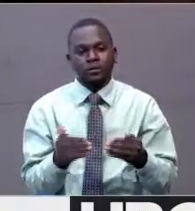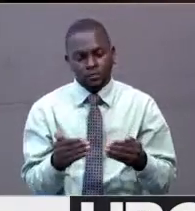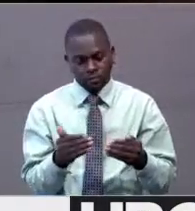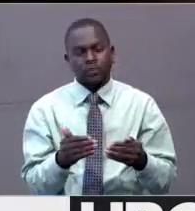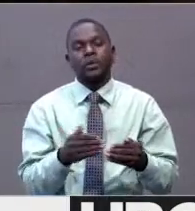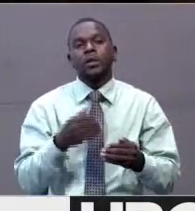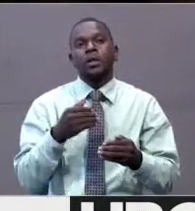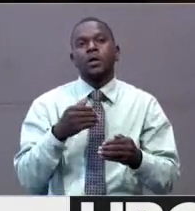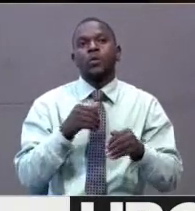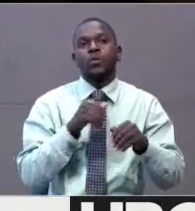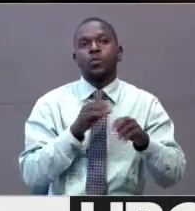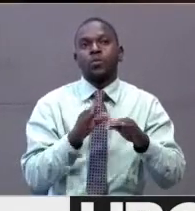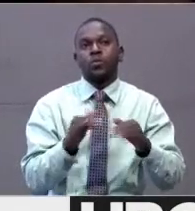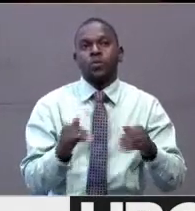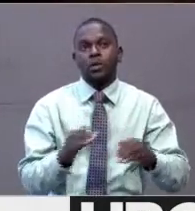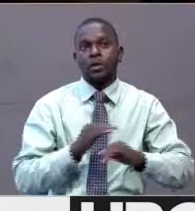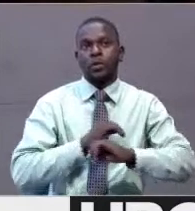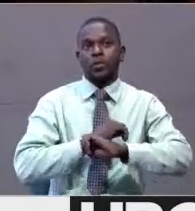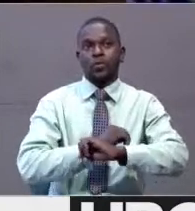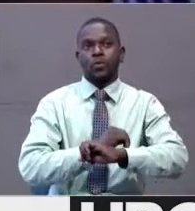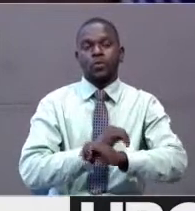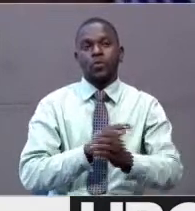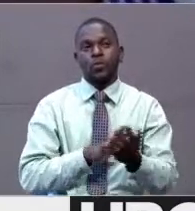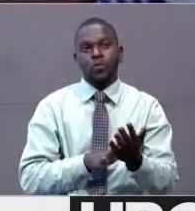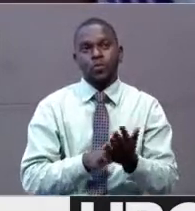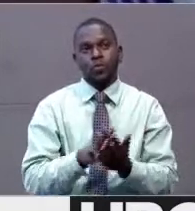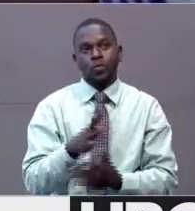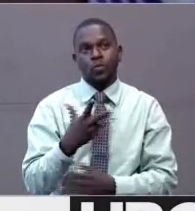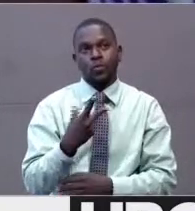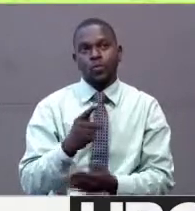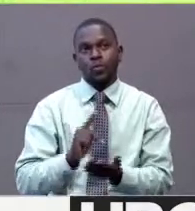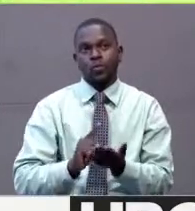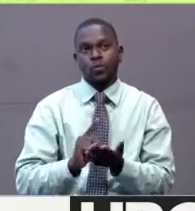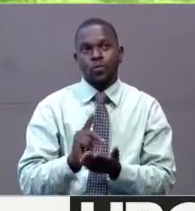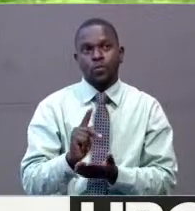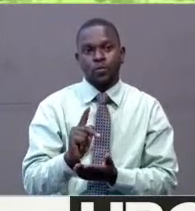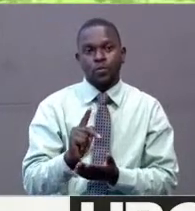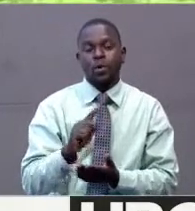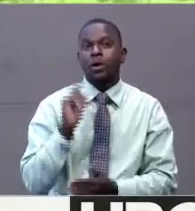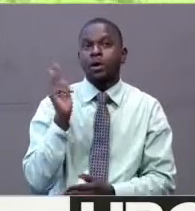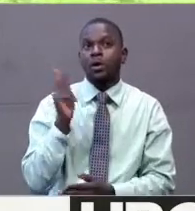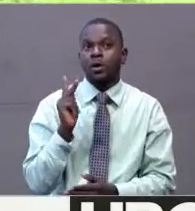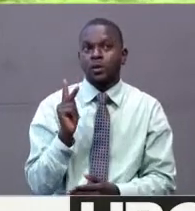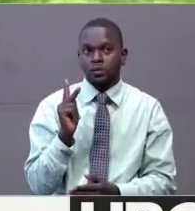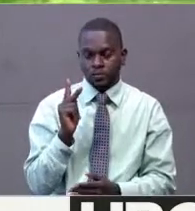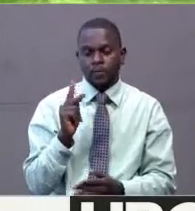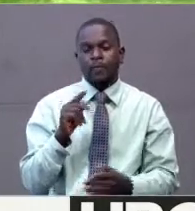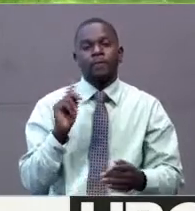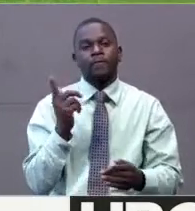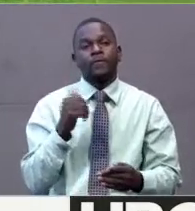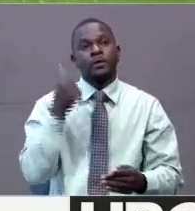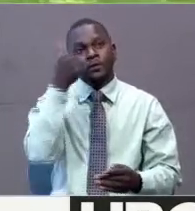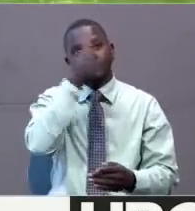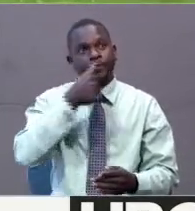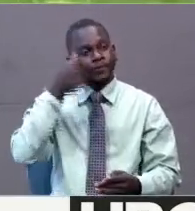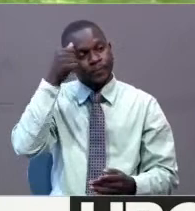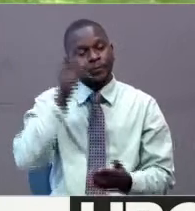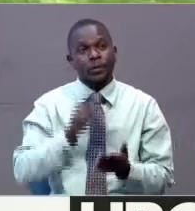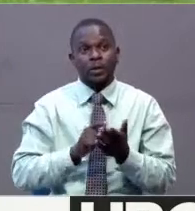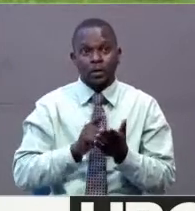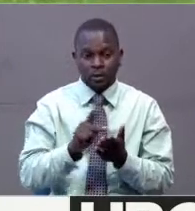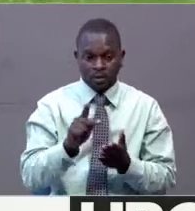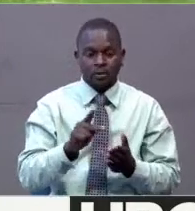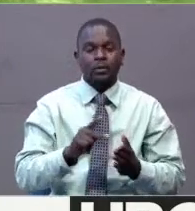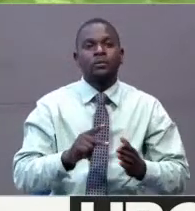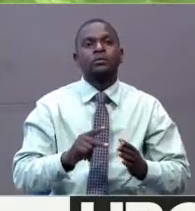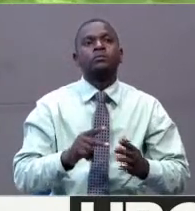indigenous production and prohibitive costs of mass purchases. Kenyatta is the first African leader to Biden's White